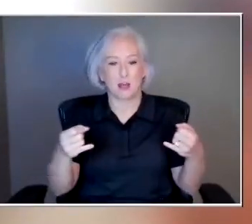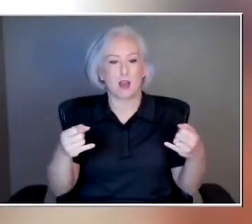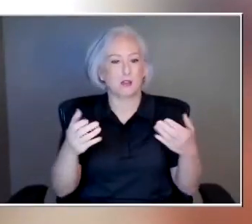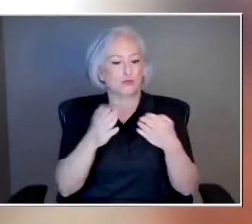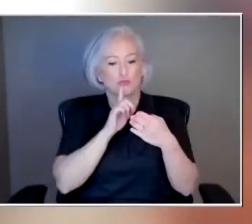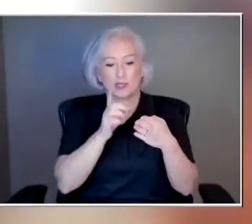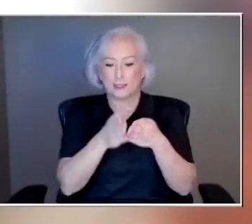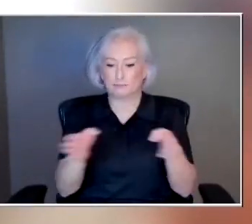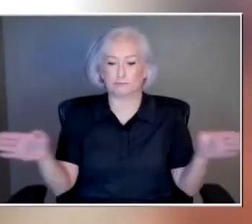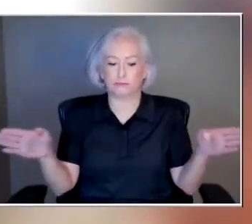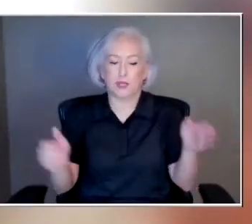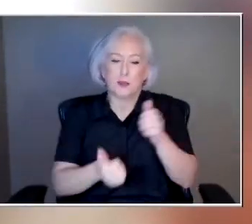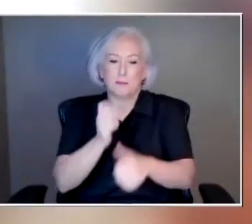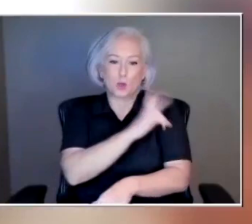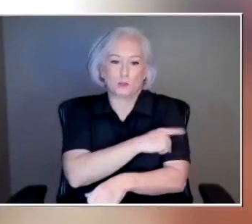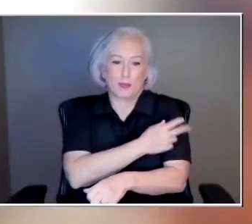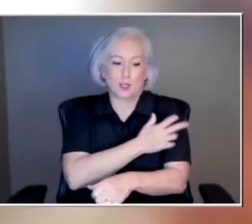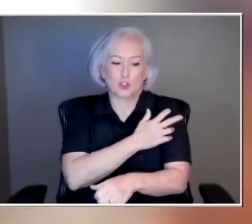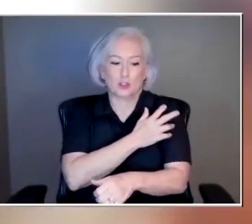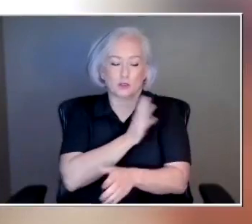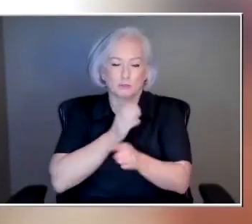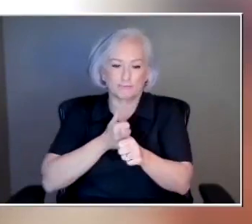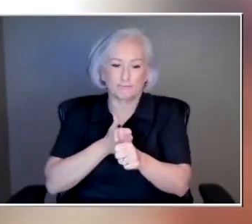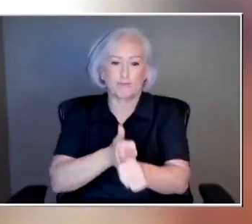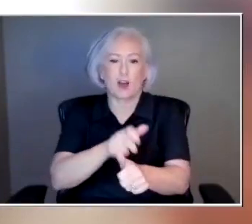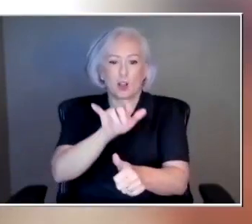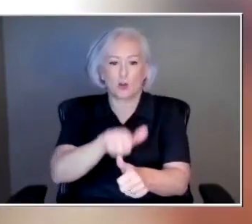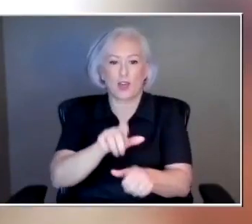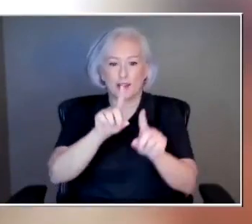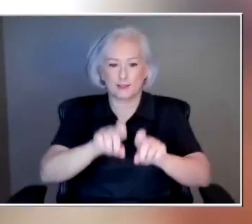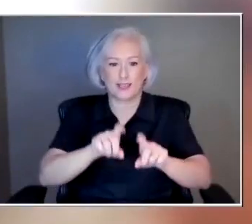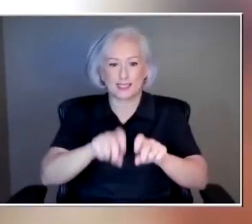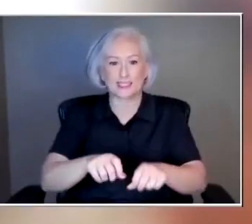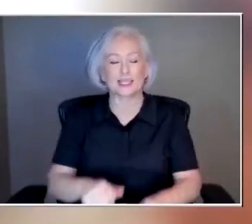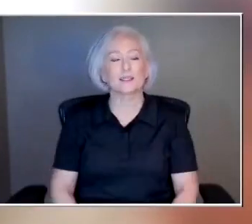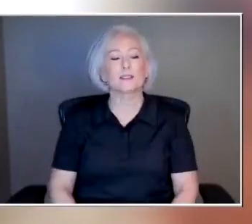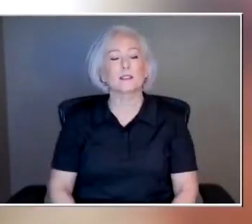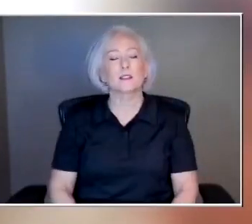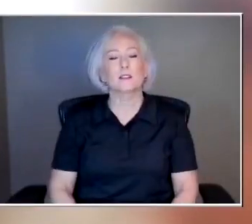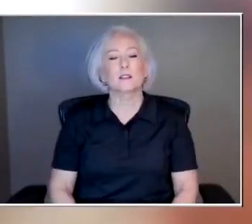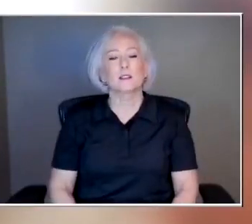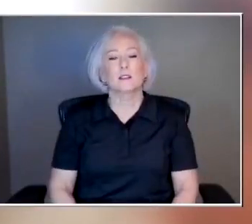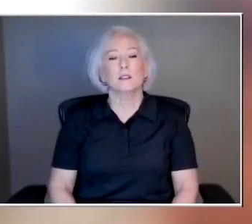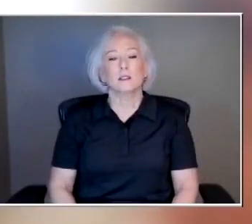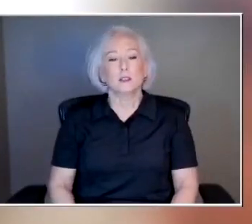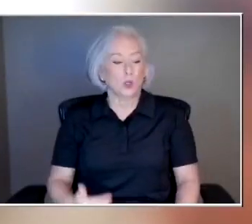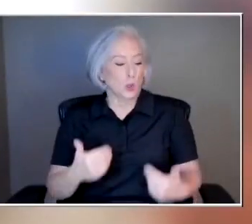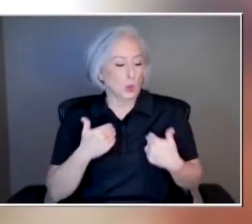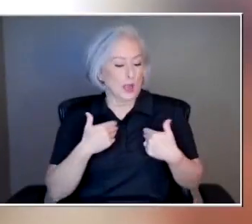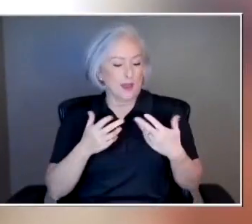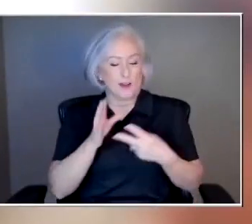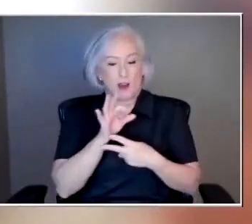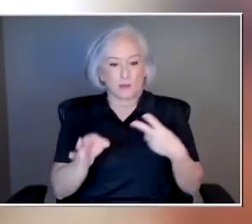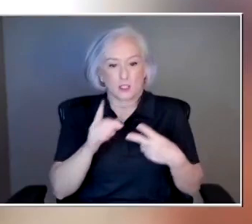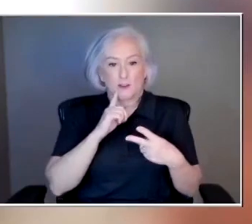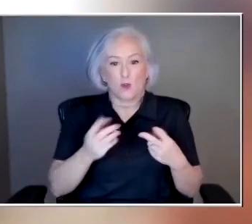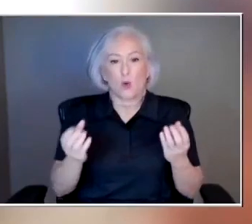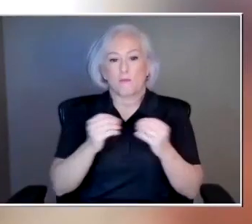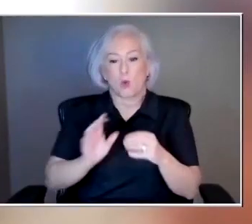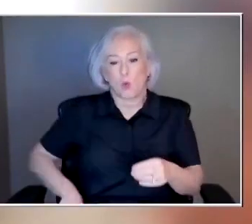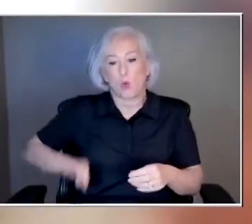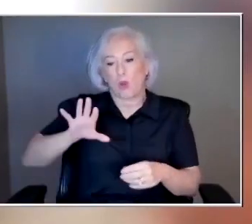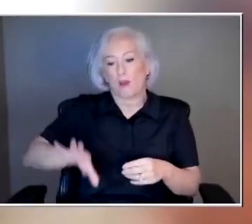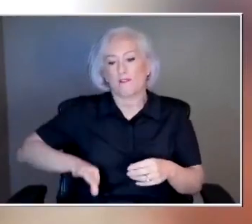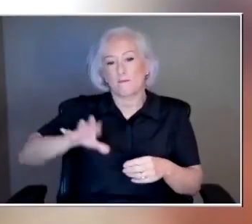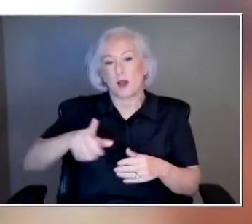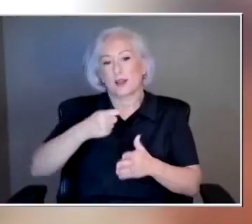And even for those that don't meet guidelines, there are avenues to get tested where there might be a little bit more out-of-pocket cost. So I have